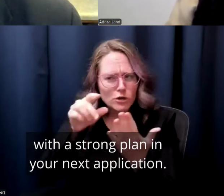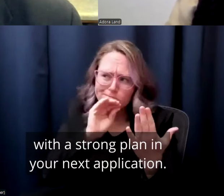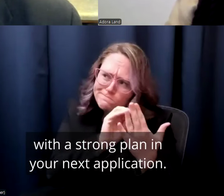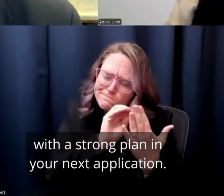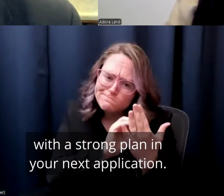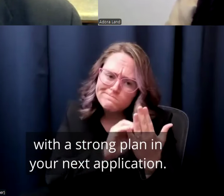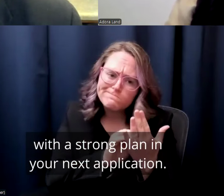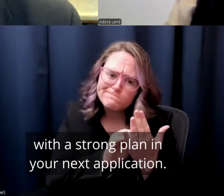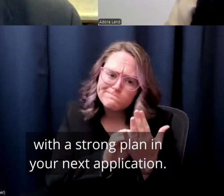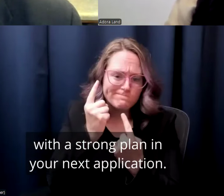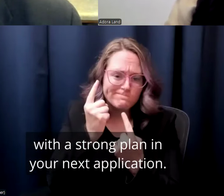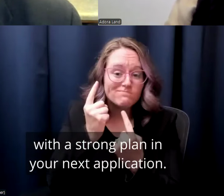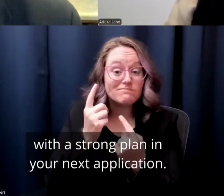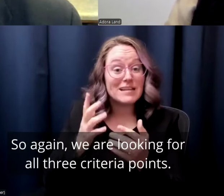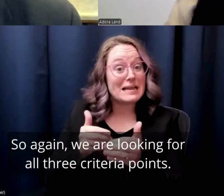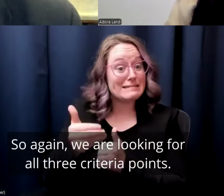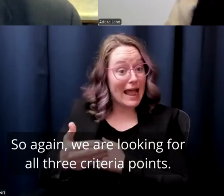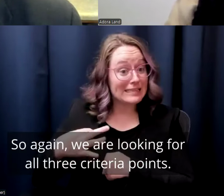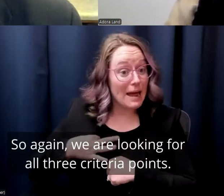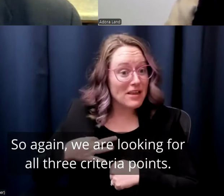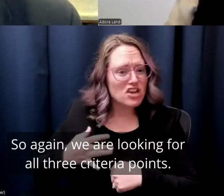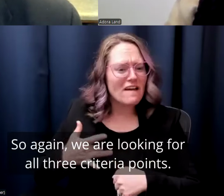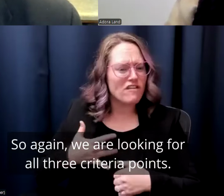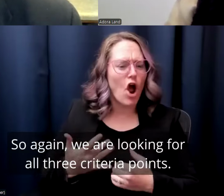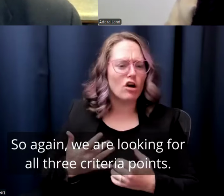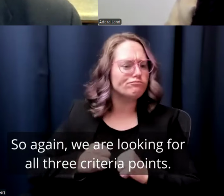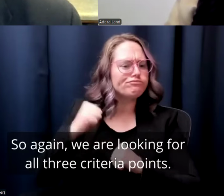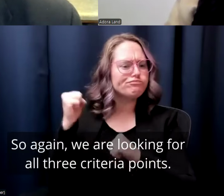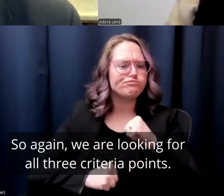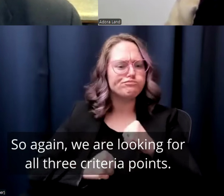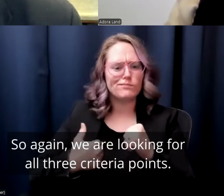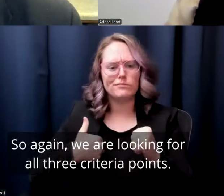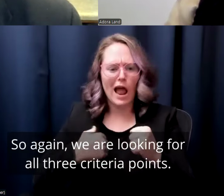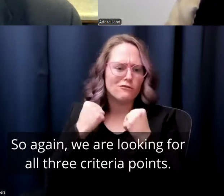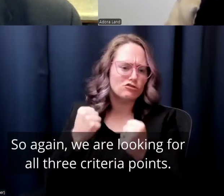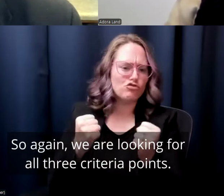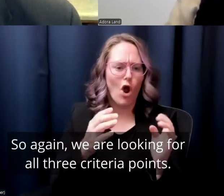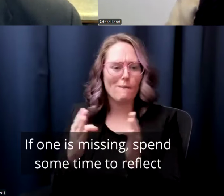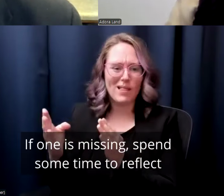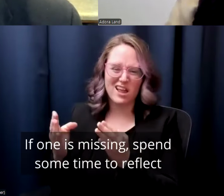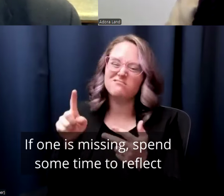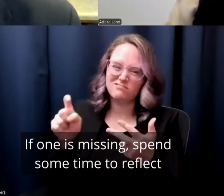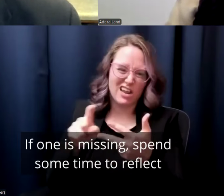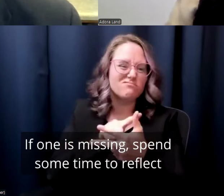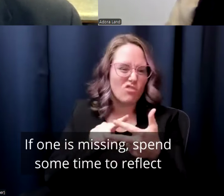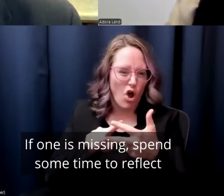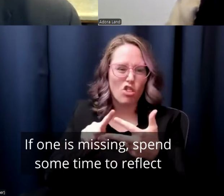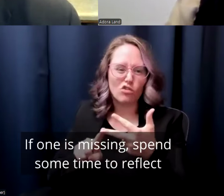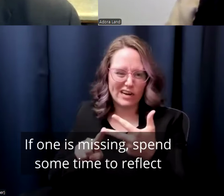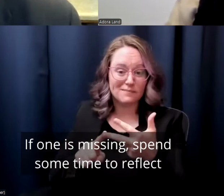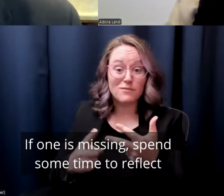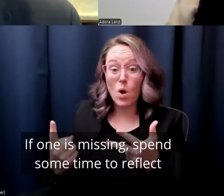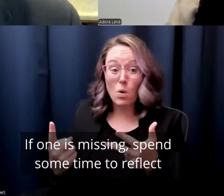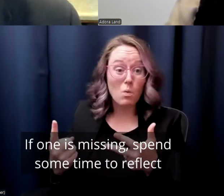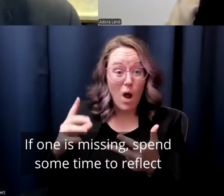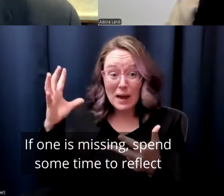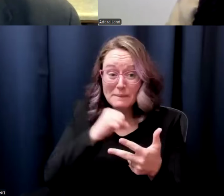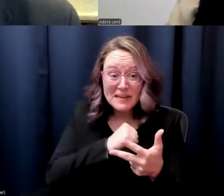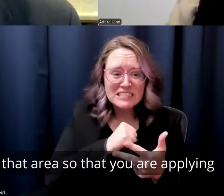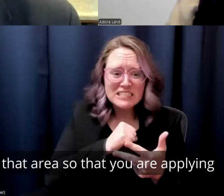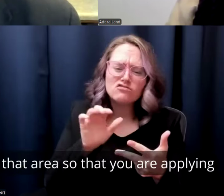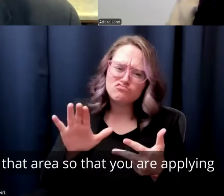plan in your next application. So again, we are looking for all three criteria points. If one is missing, spend some time to